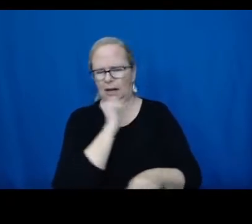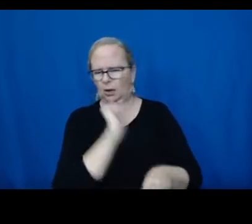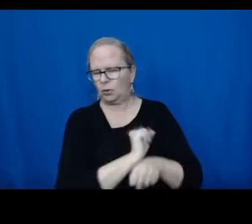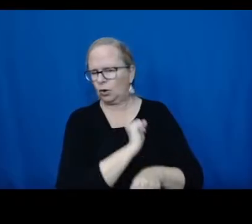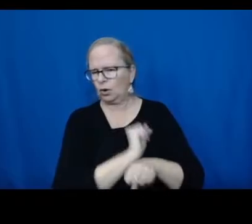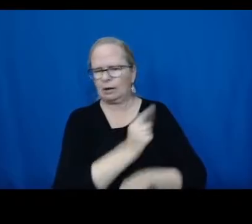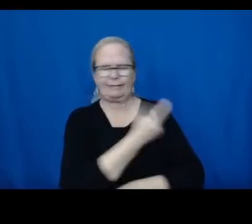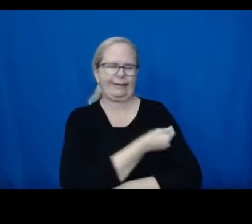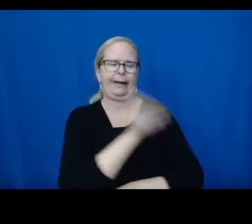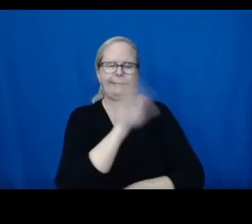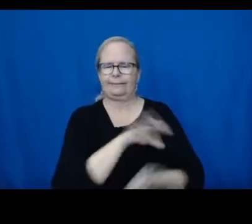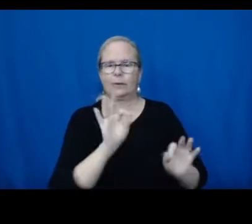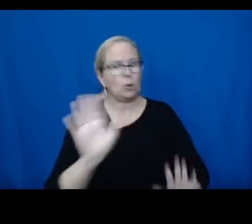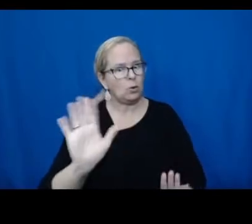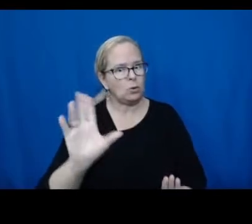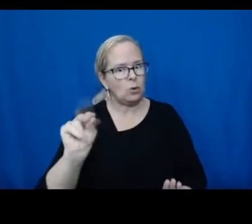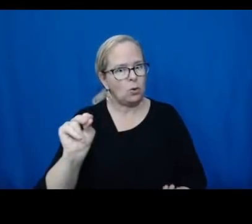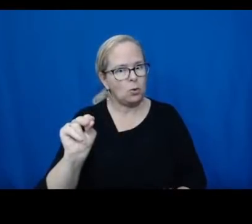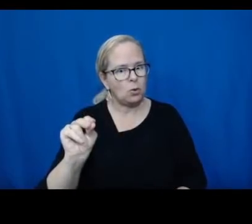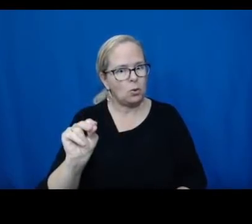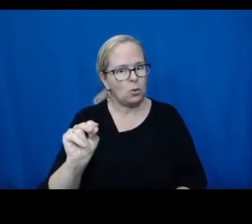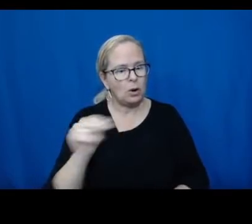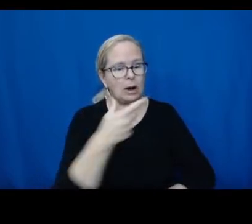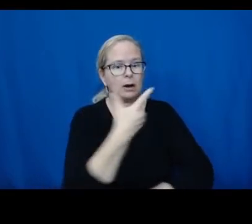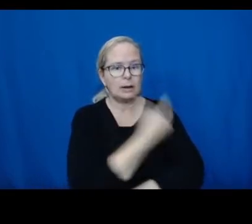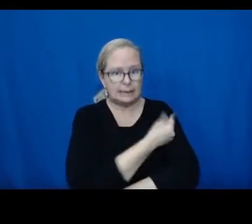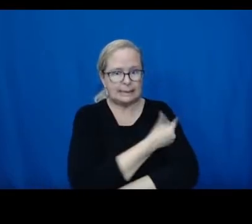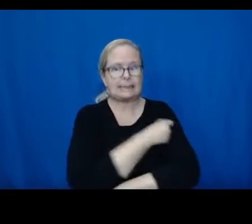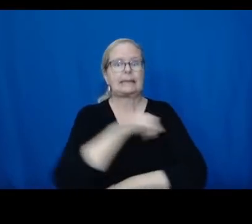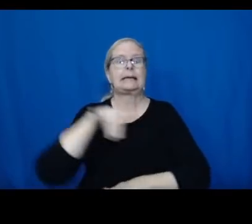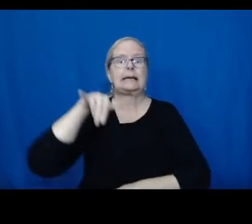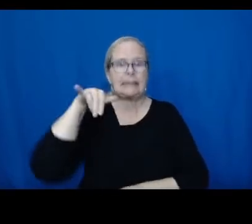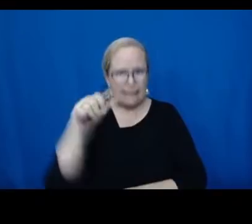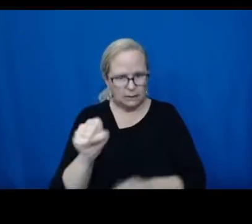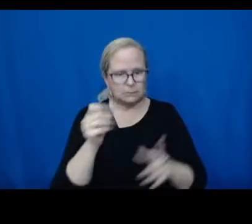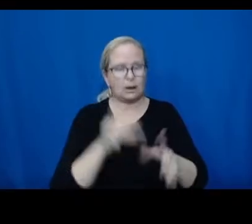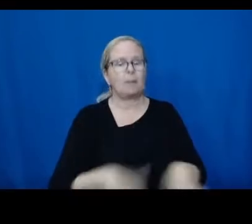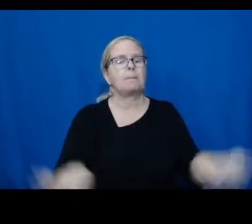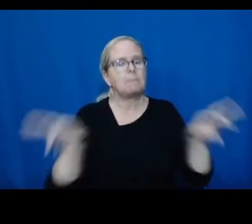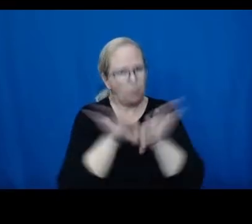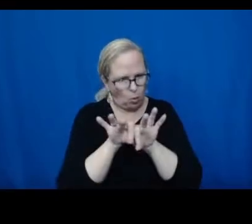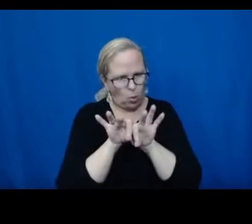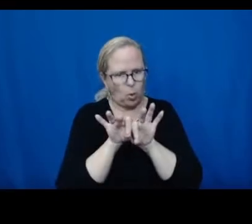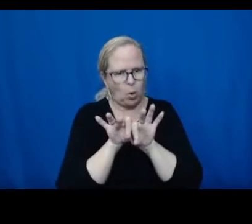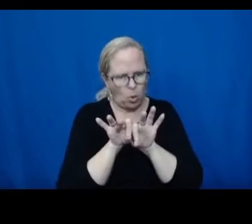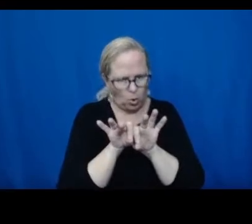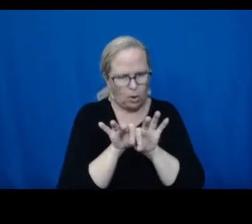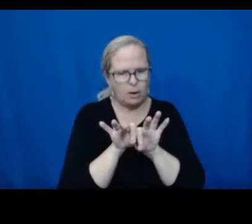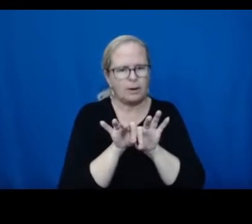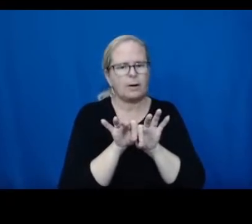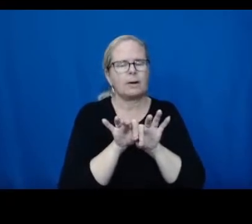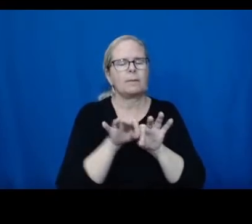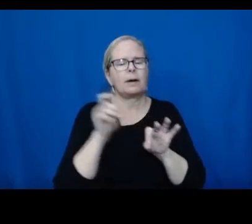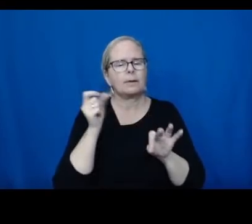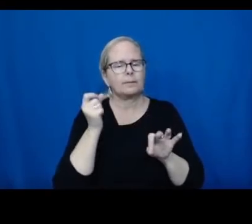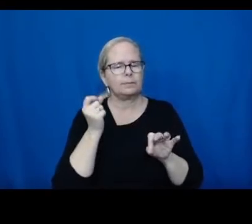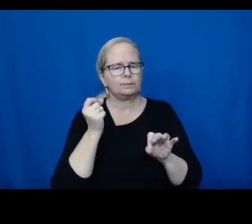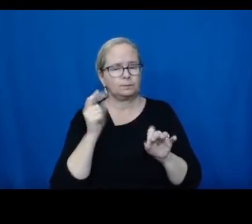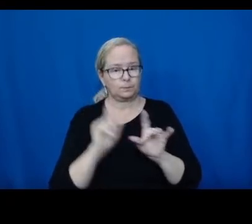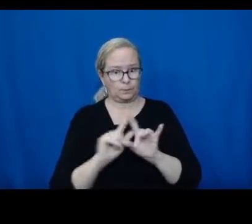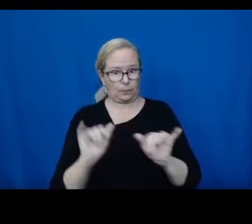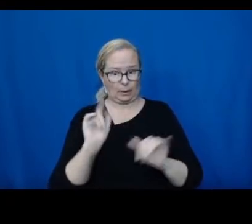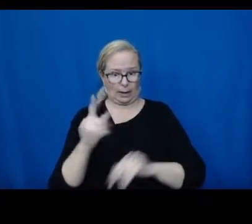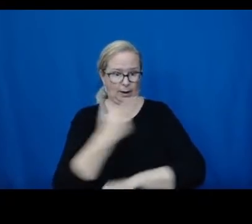cognizant and mindful that although they're still very effective for Delta, we should still respect it a great deal